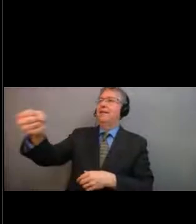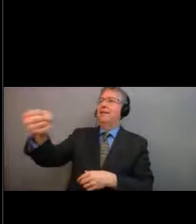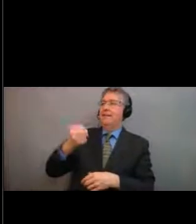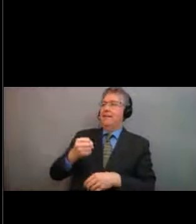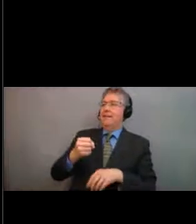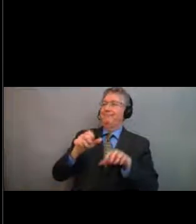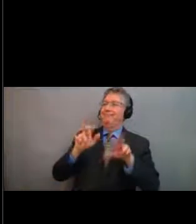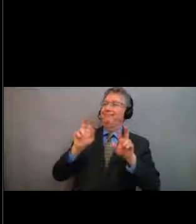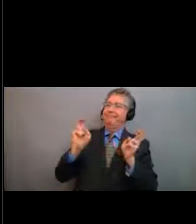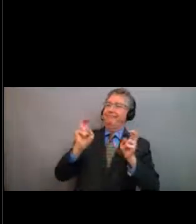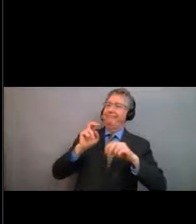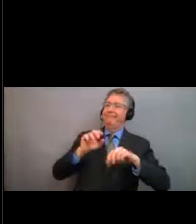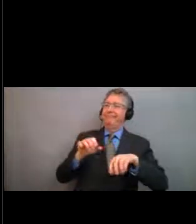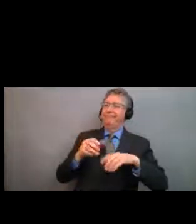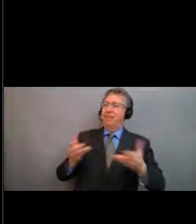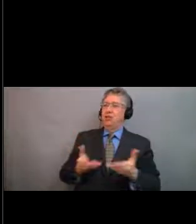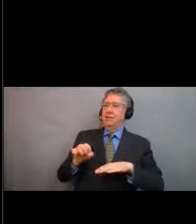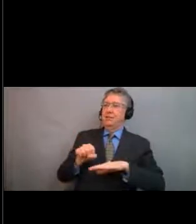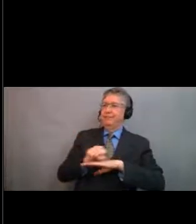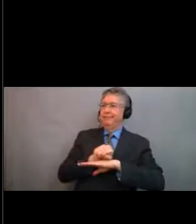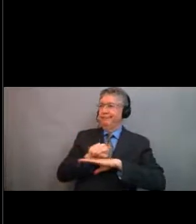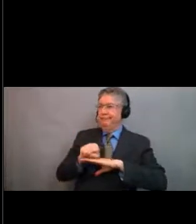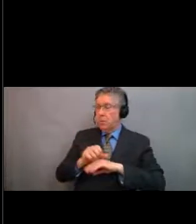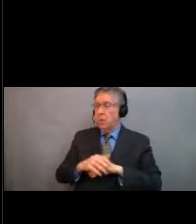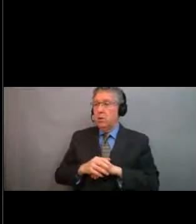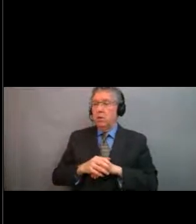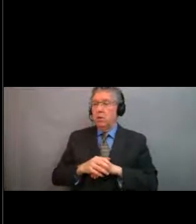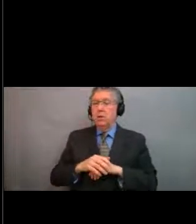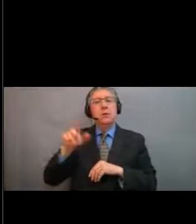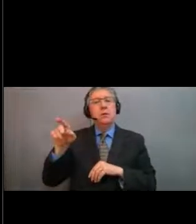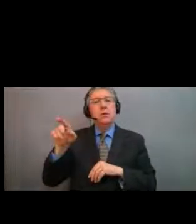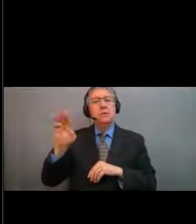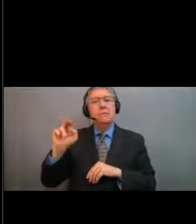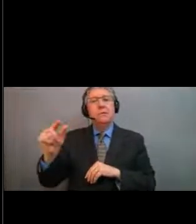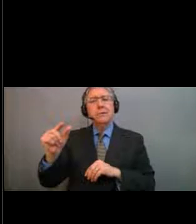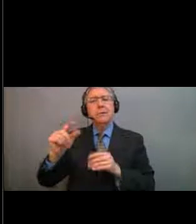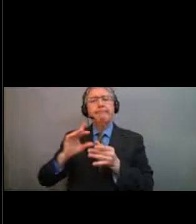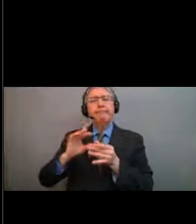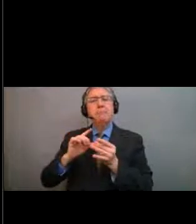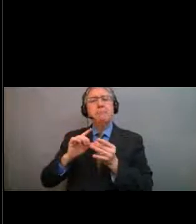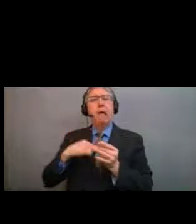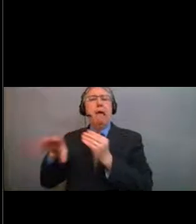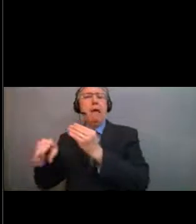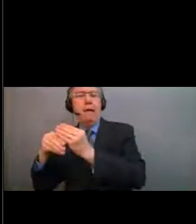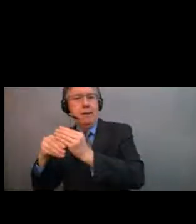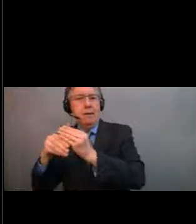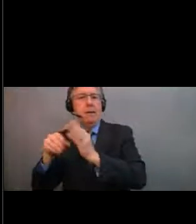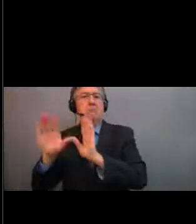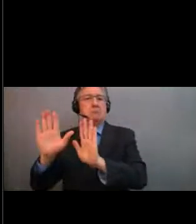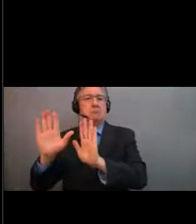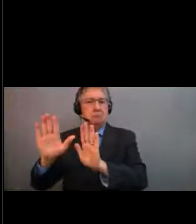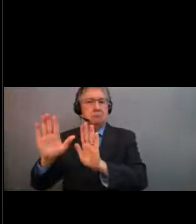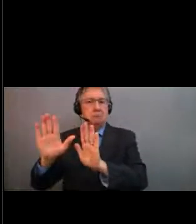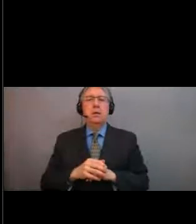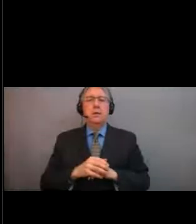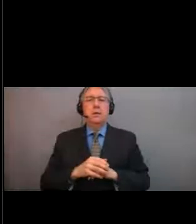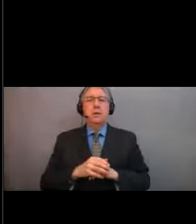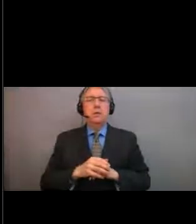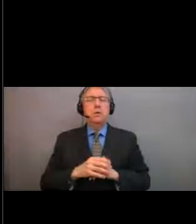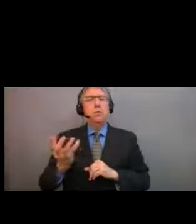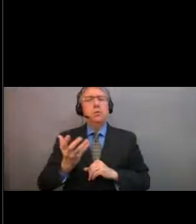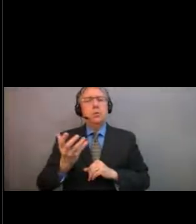ceremony. I thought I would add a little bit to Craig's comments at the outset to answer a bit the